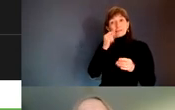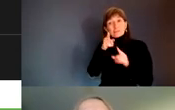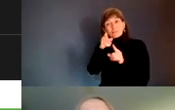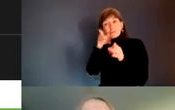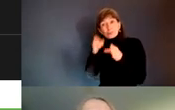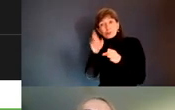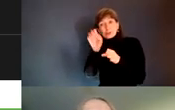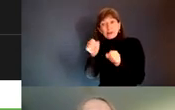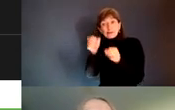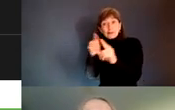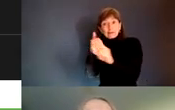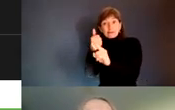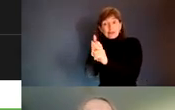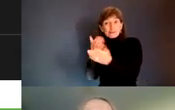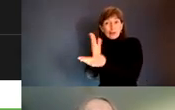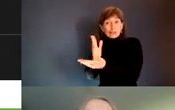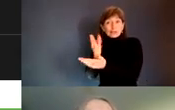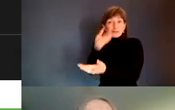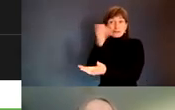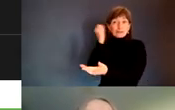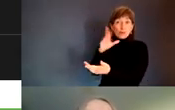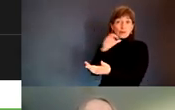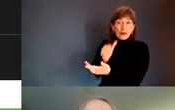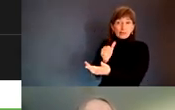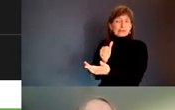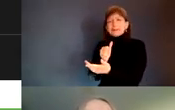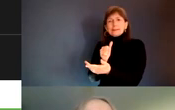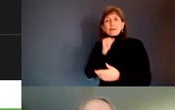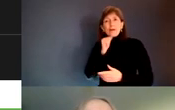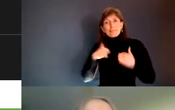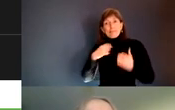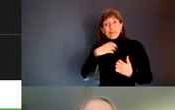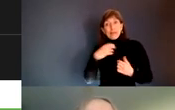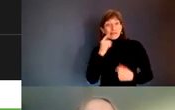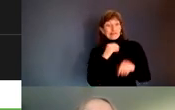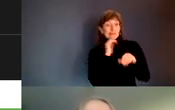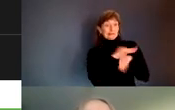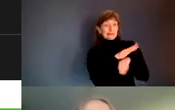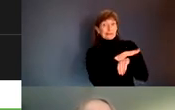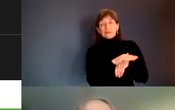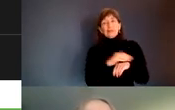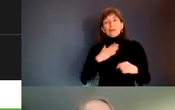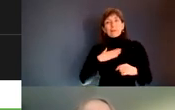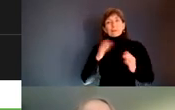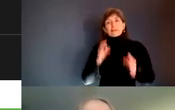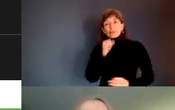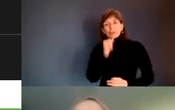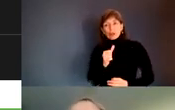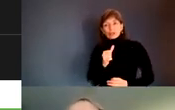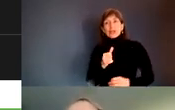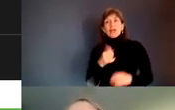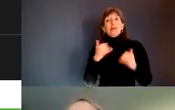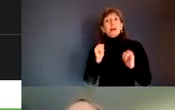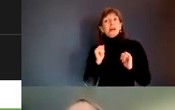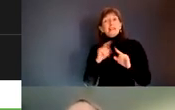But make the call if you do suspect abuse, neglect, or self-neglect. So another issue that has come up, the adult